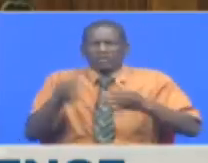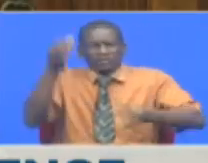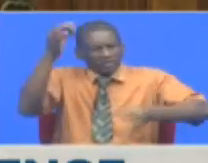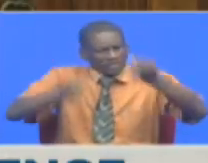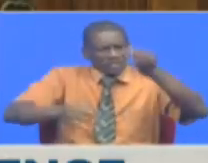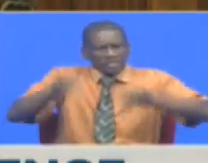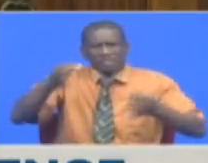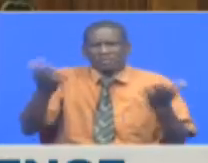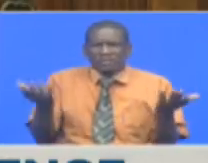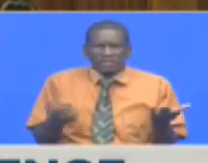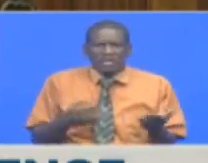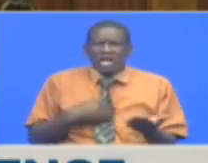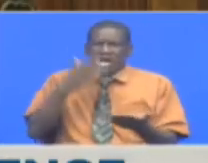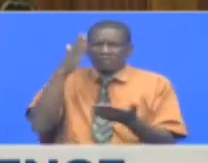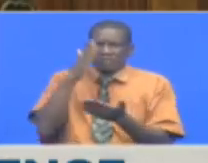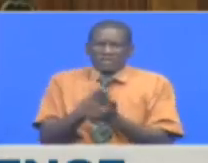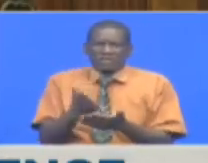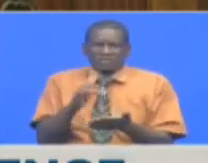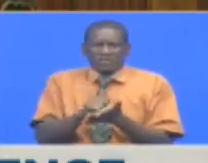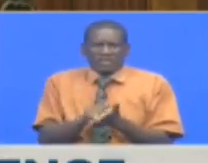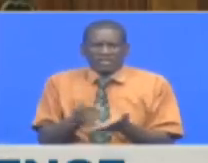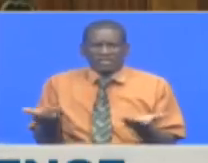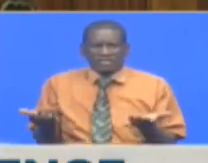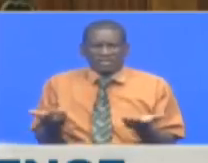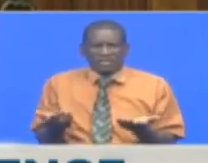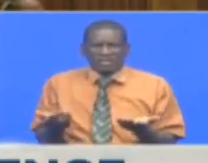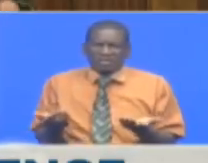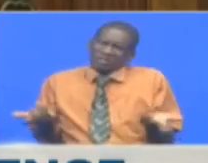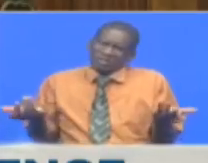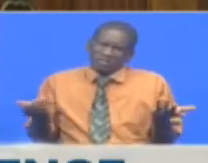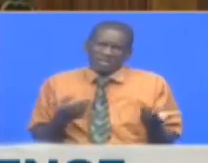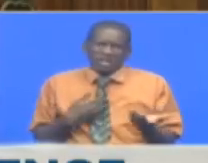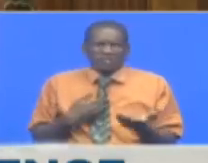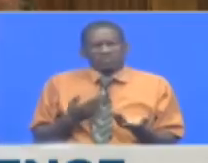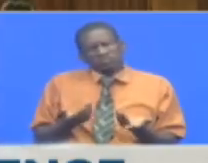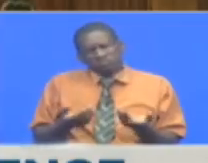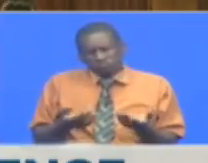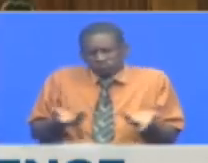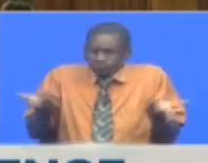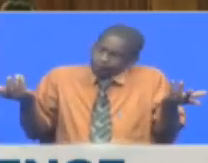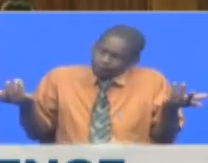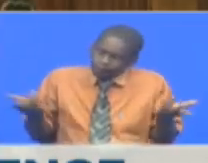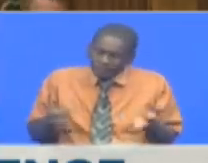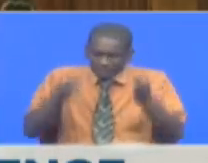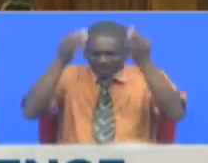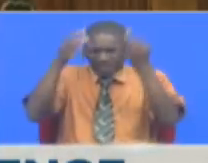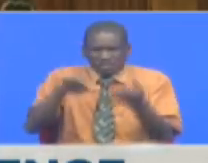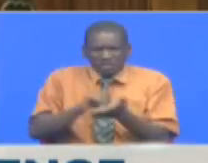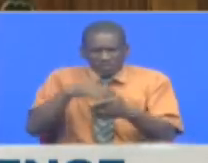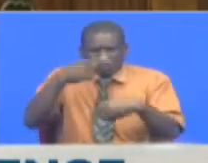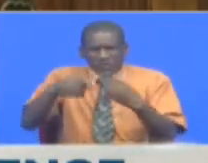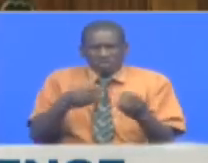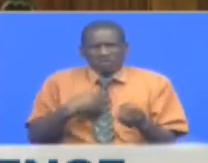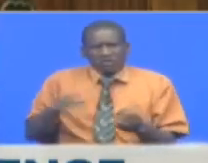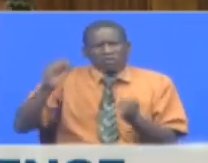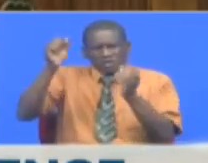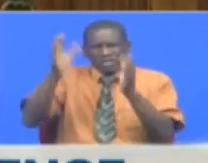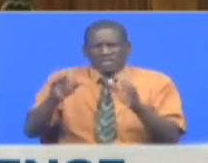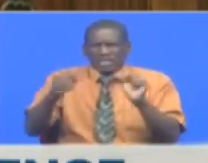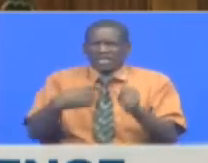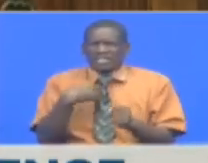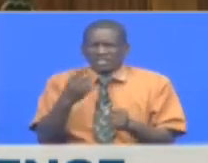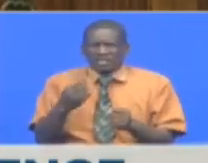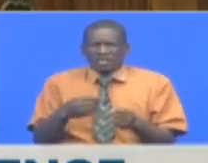and I believe that they have been highly misguided in that process. Unfortunately, we have had politicians, like I'm saying, for